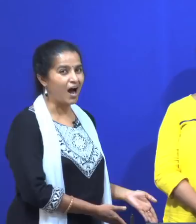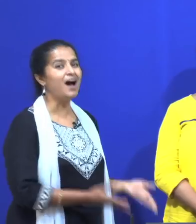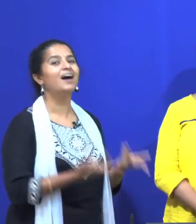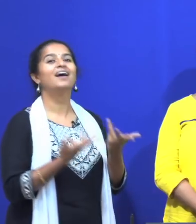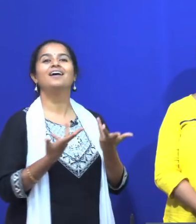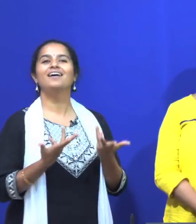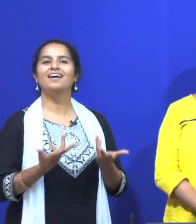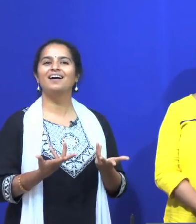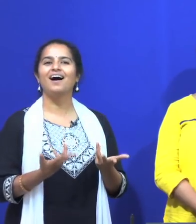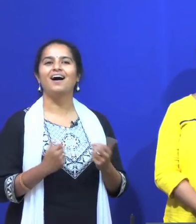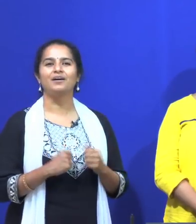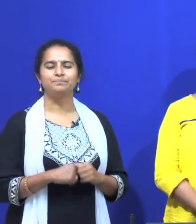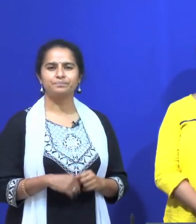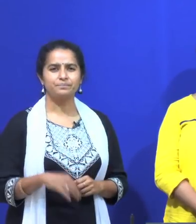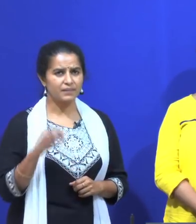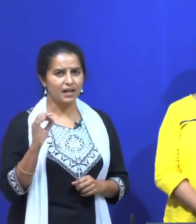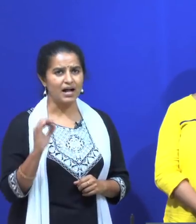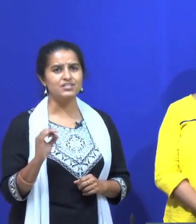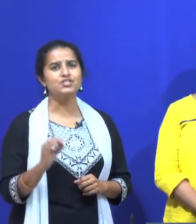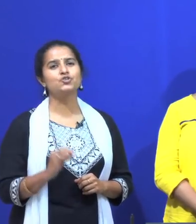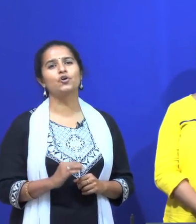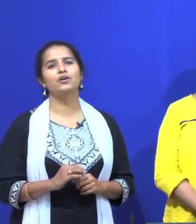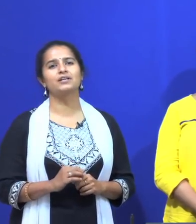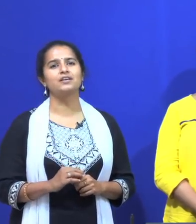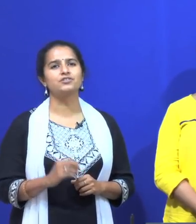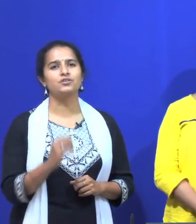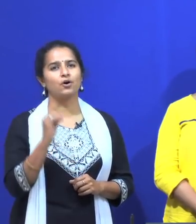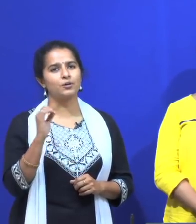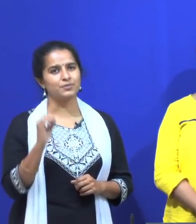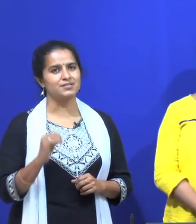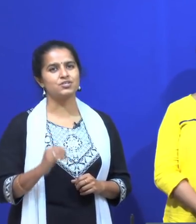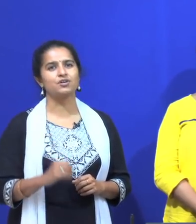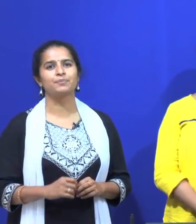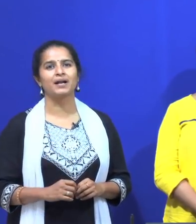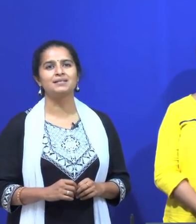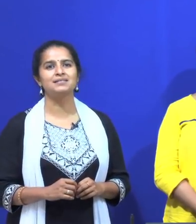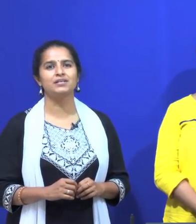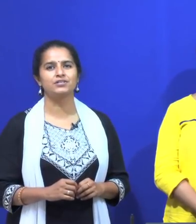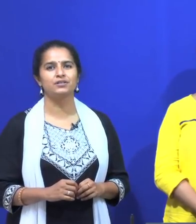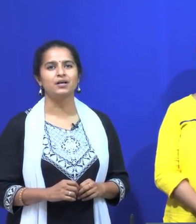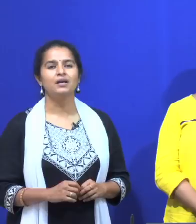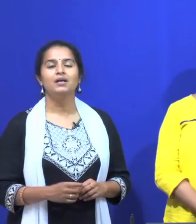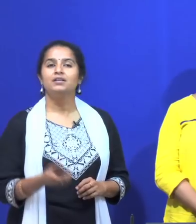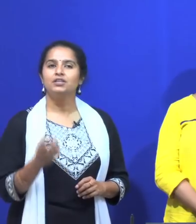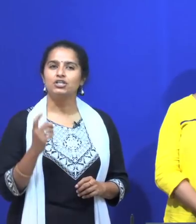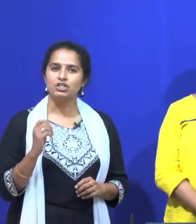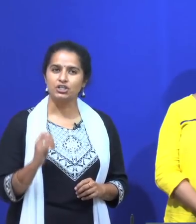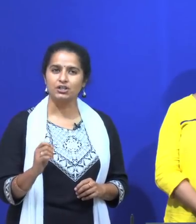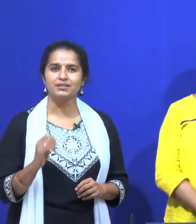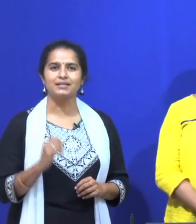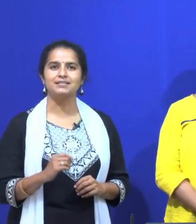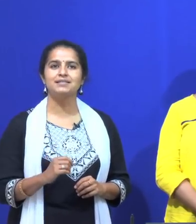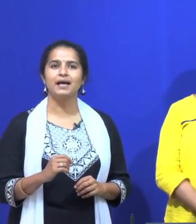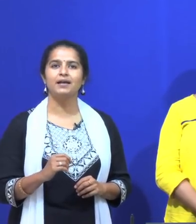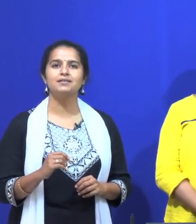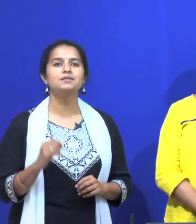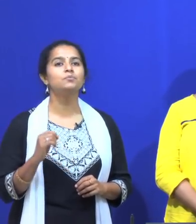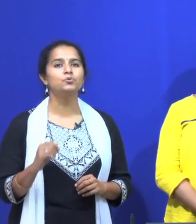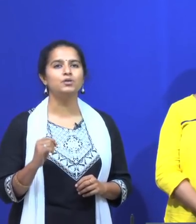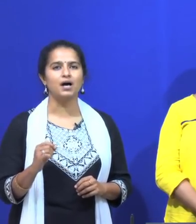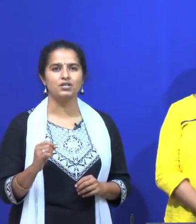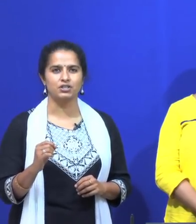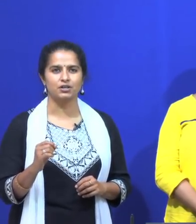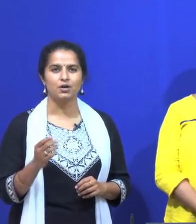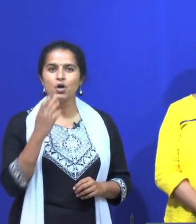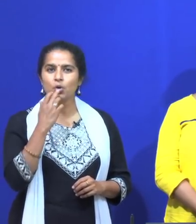Esha, Ka. I'll just draw your attention on a precision of pronunciation. The Sh that is there is